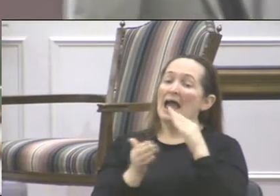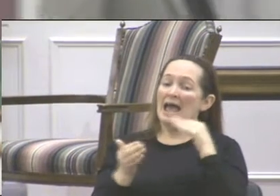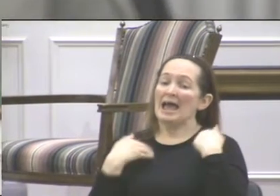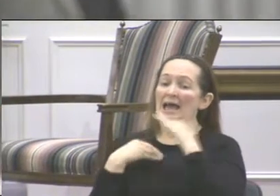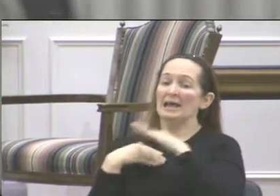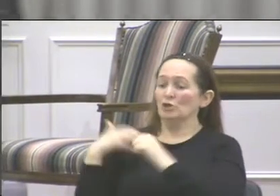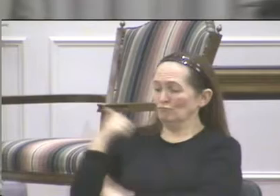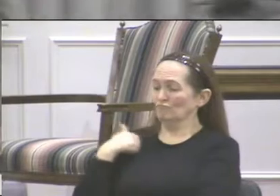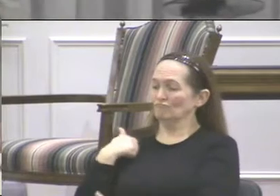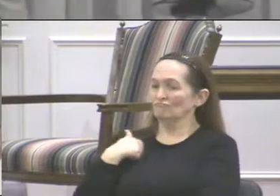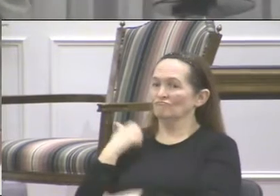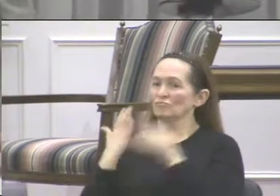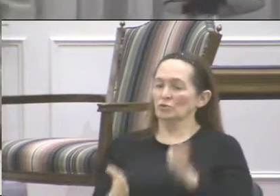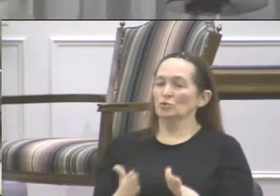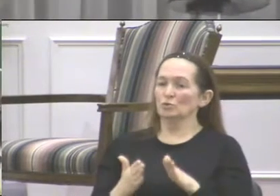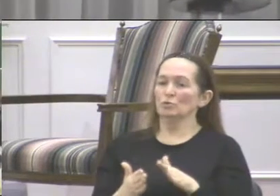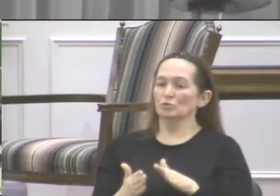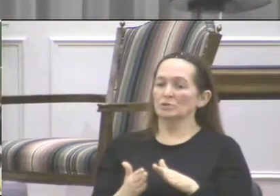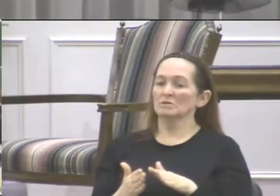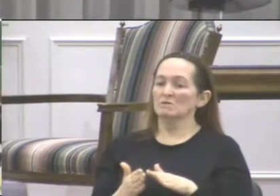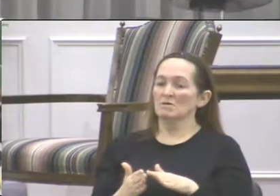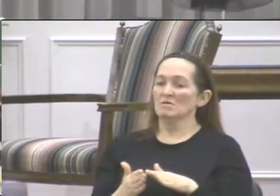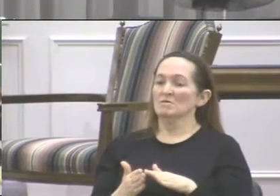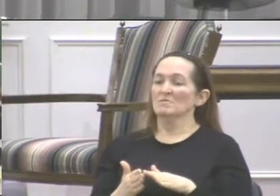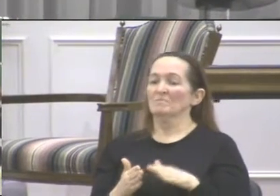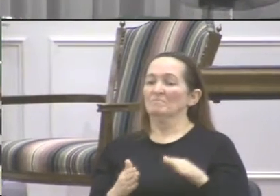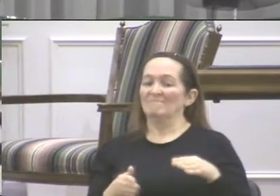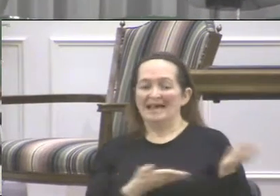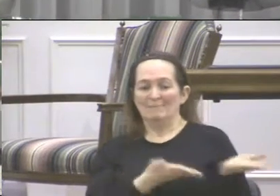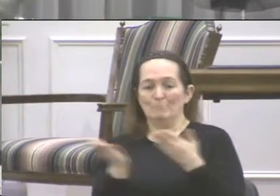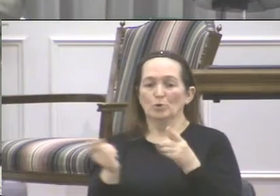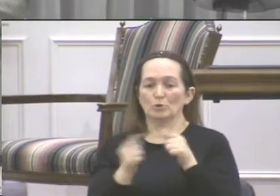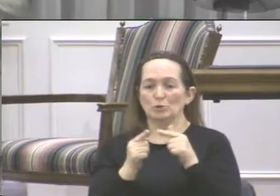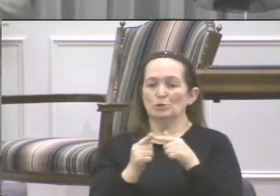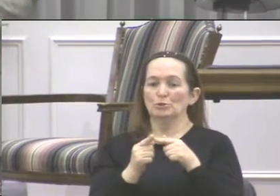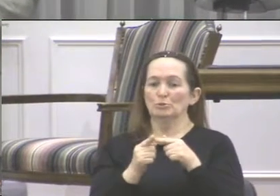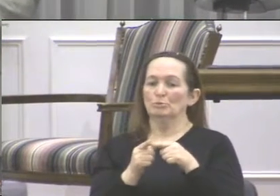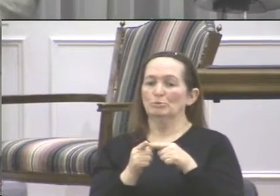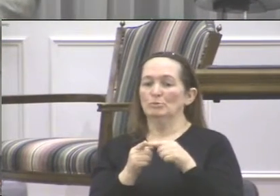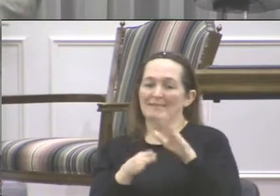country. Kicked him out.